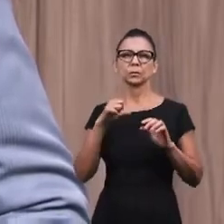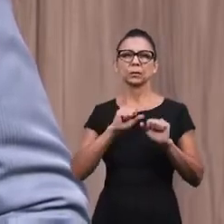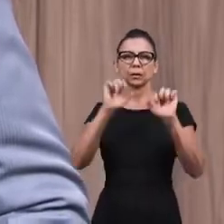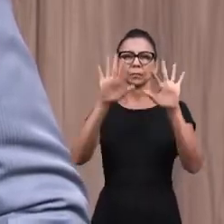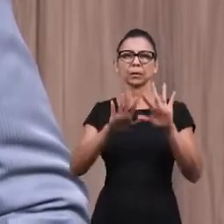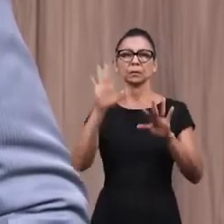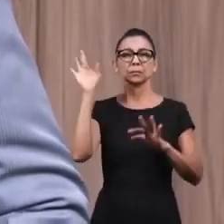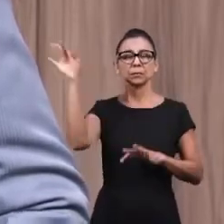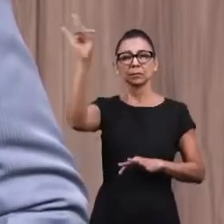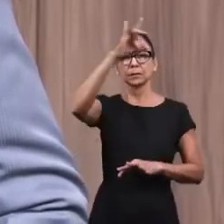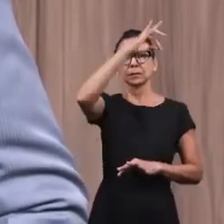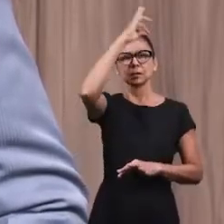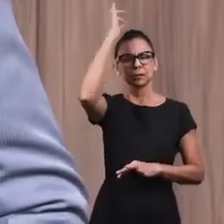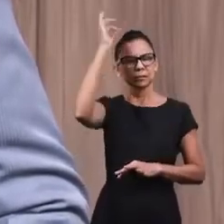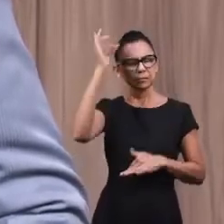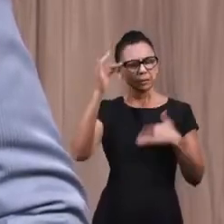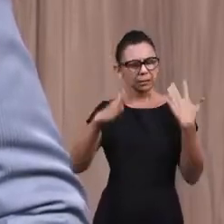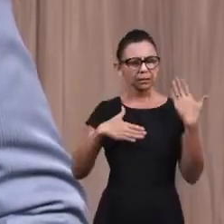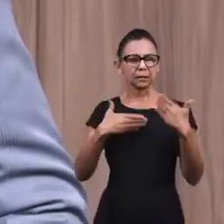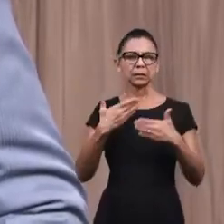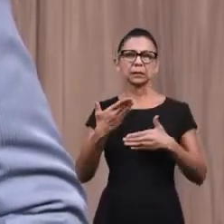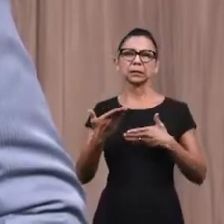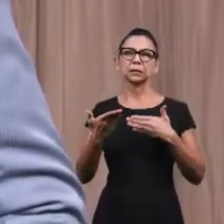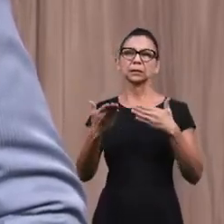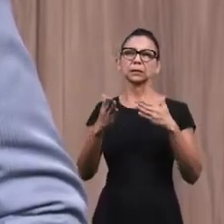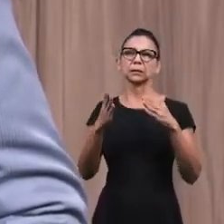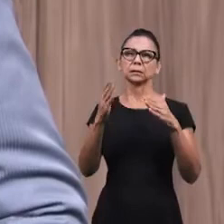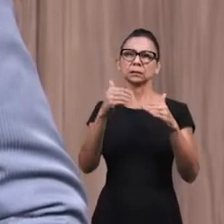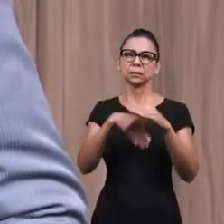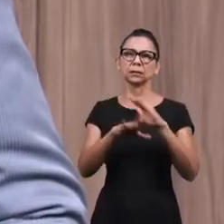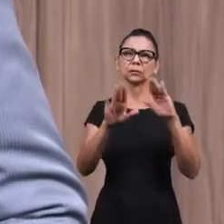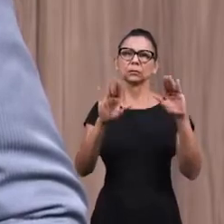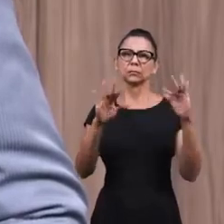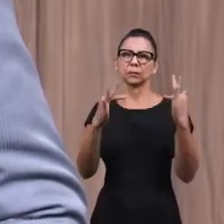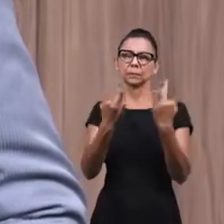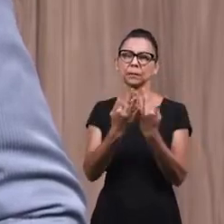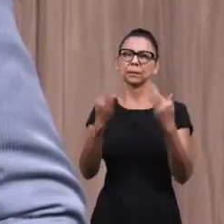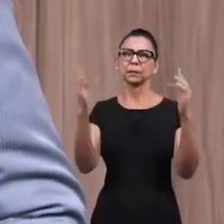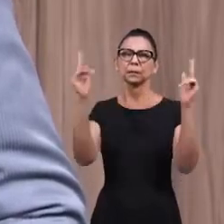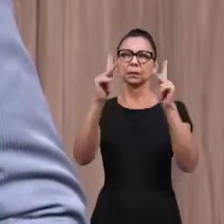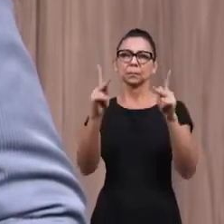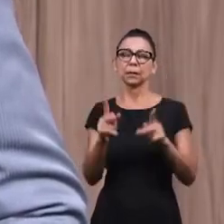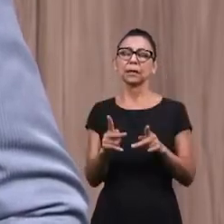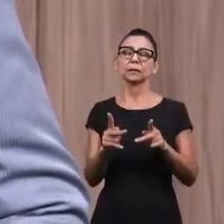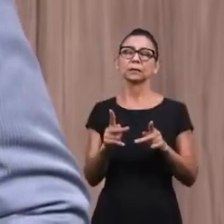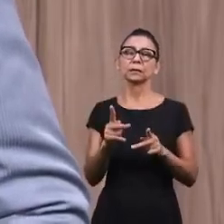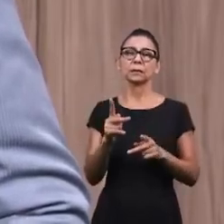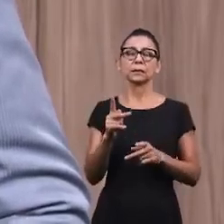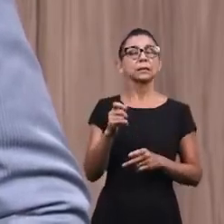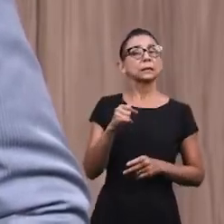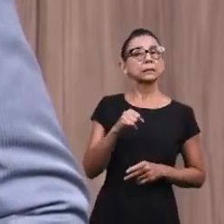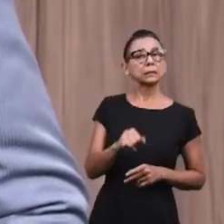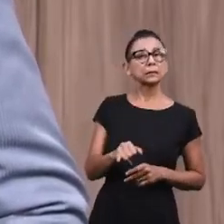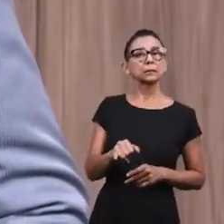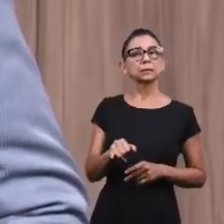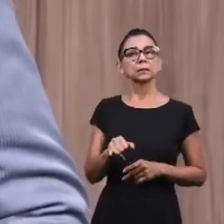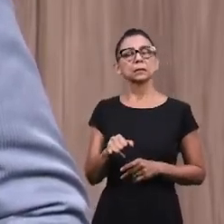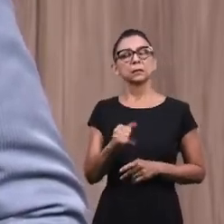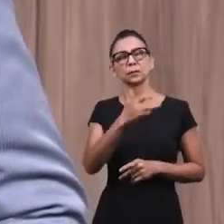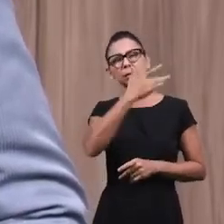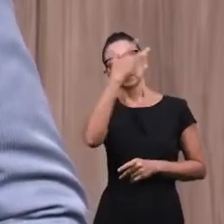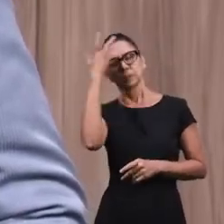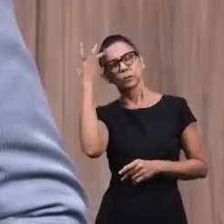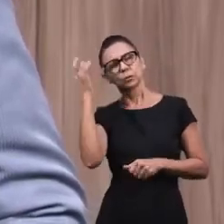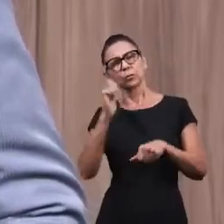may use your Holy Spirit upon them, that there may be peace and happiness in their homes, and if they are ill, that